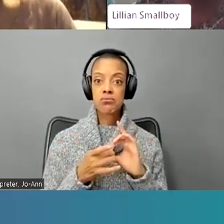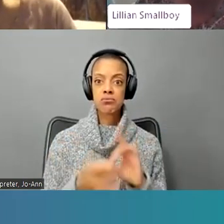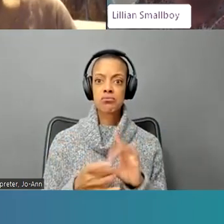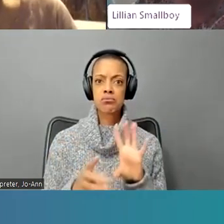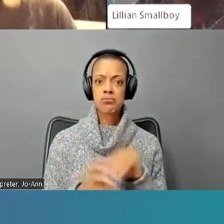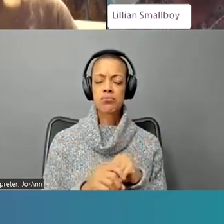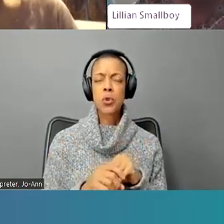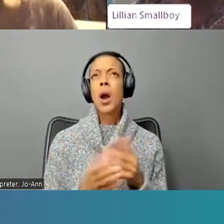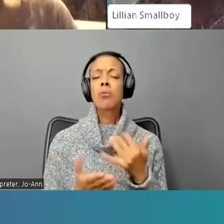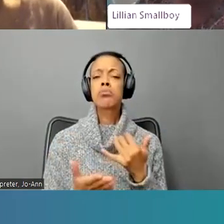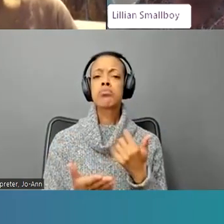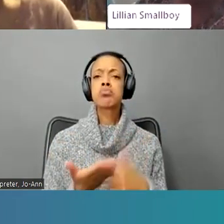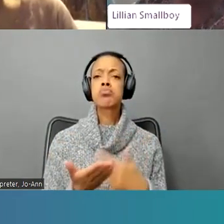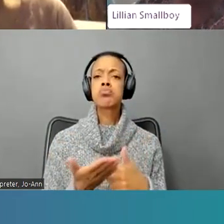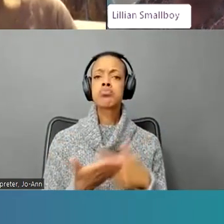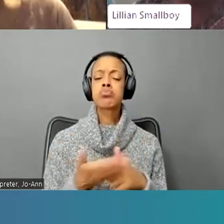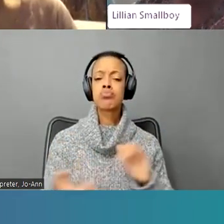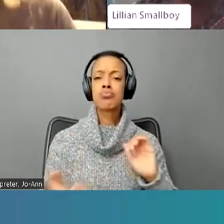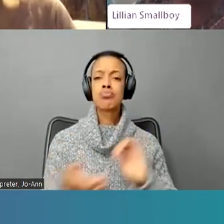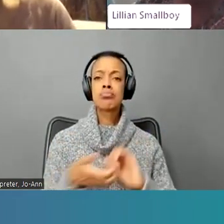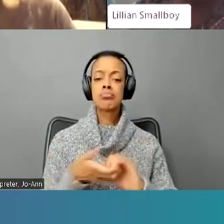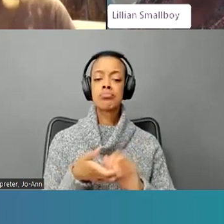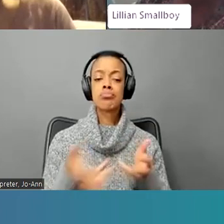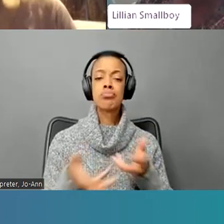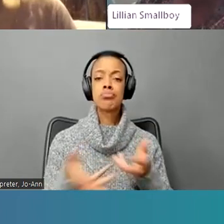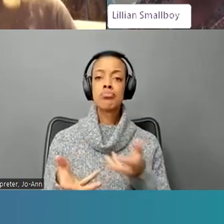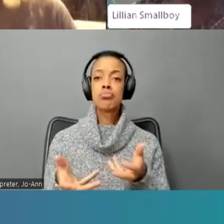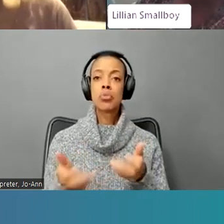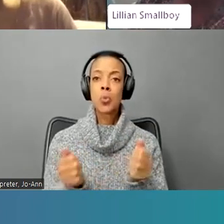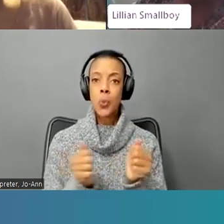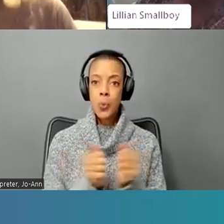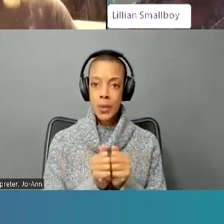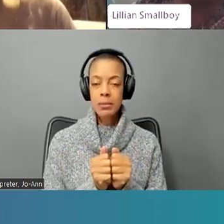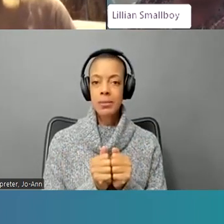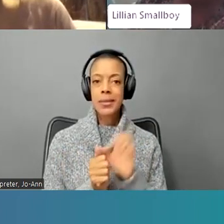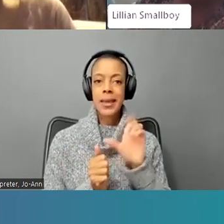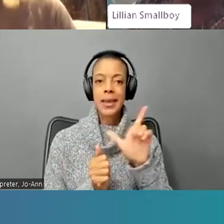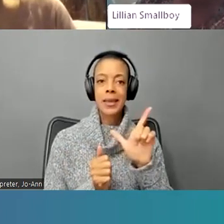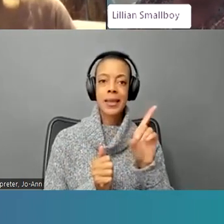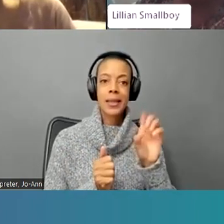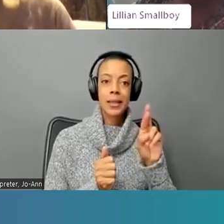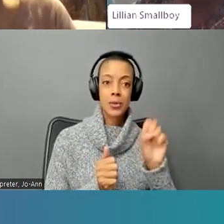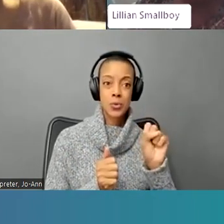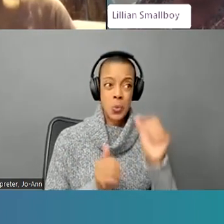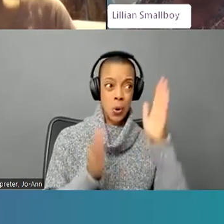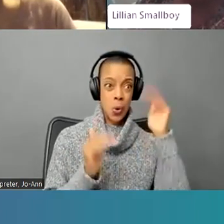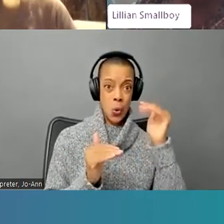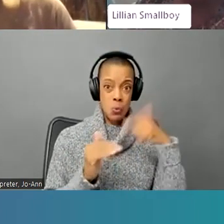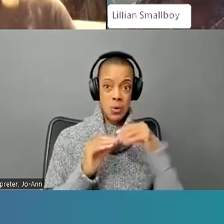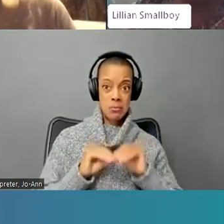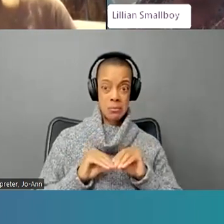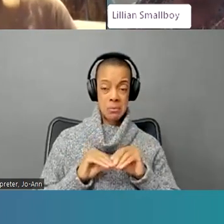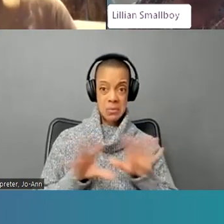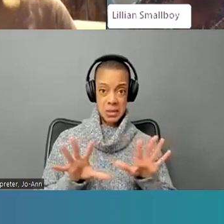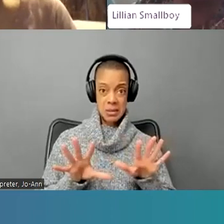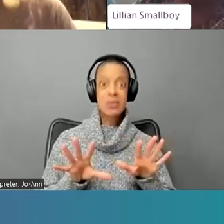about engaging with, and I'm hoping that we got that message about